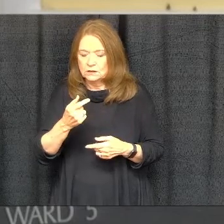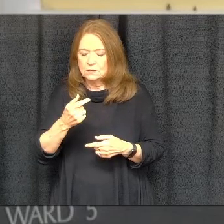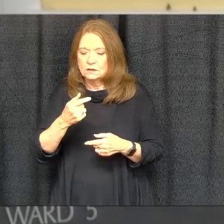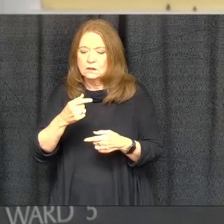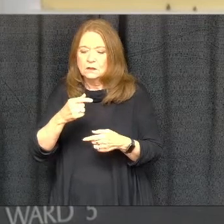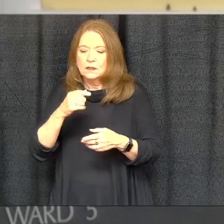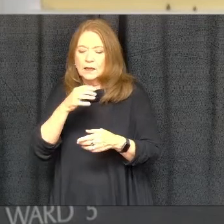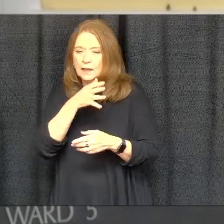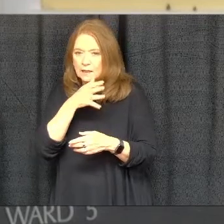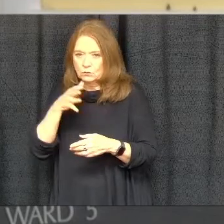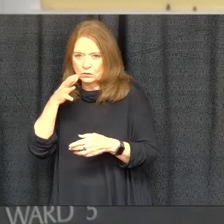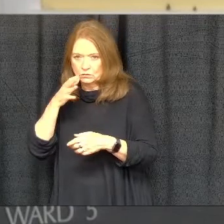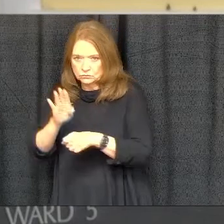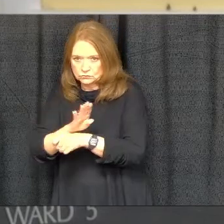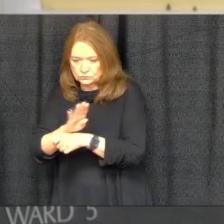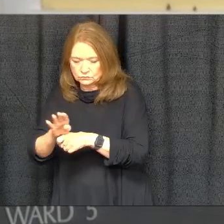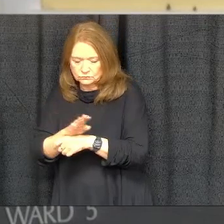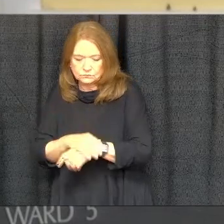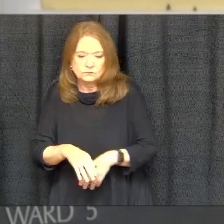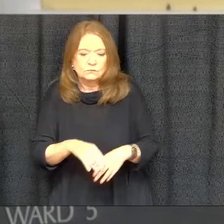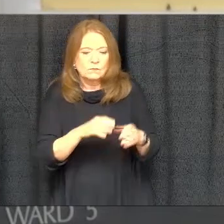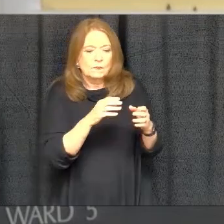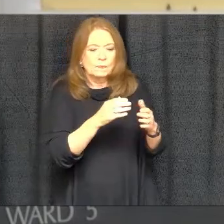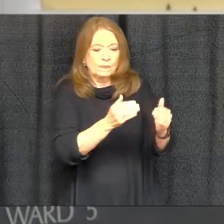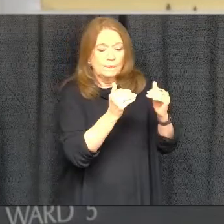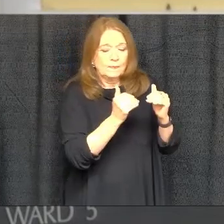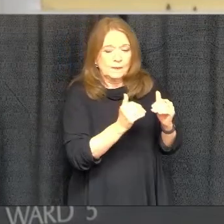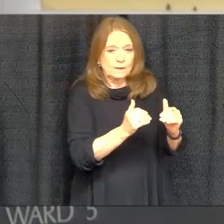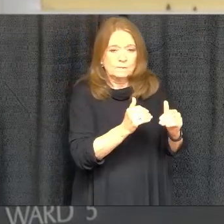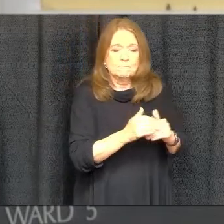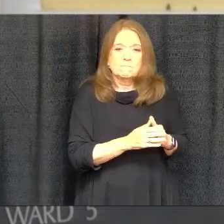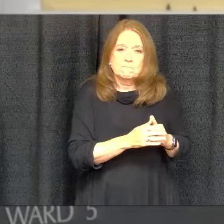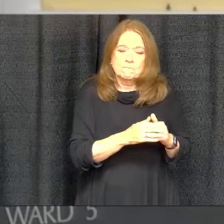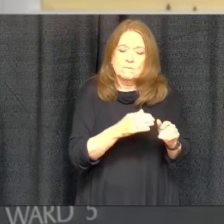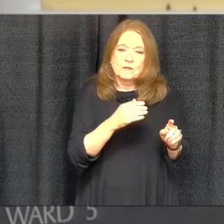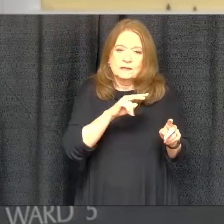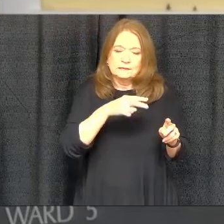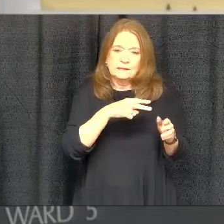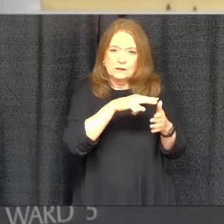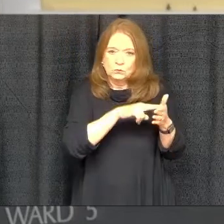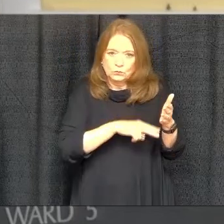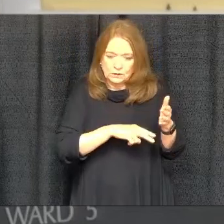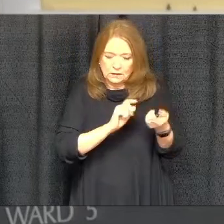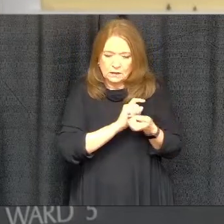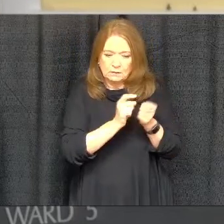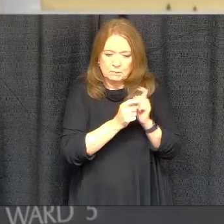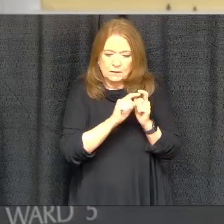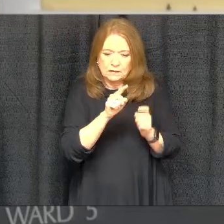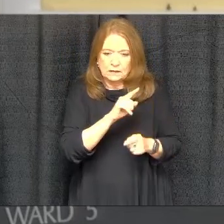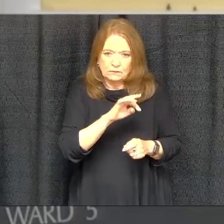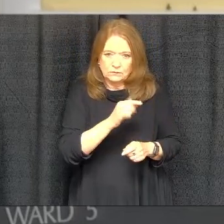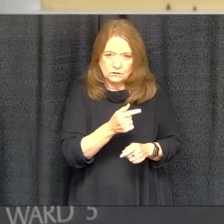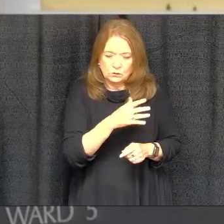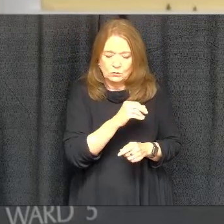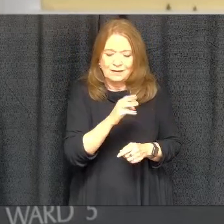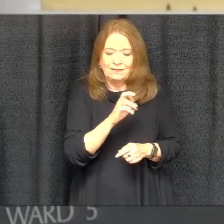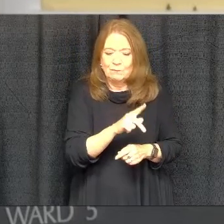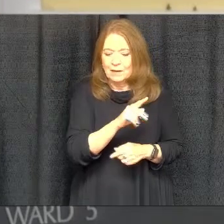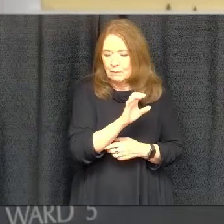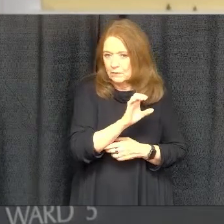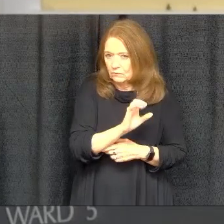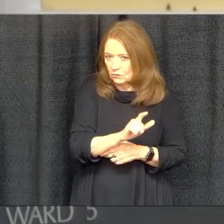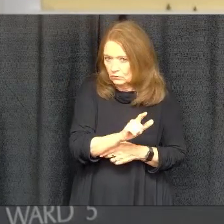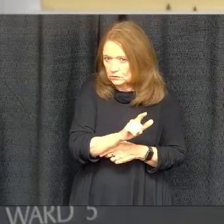District. Ordinance 24, 2023-24, second reading, amending the zoning ordinance and map of the city of